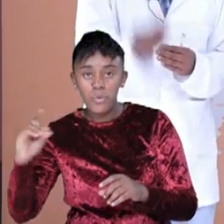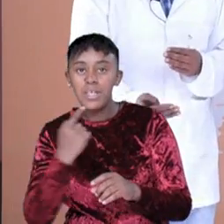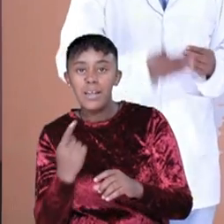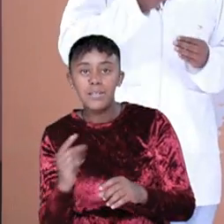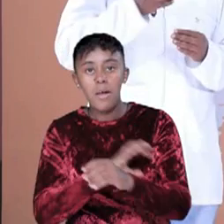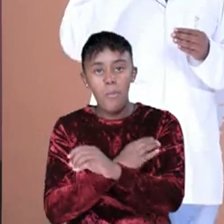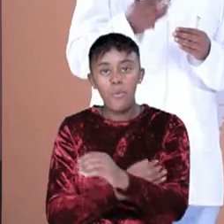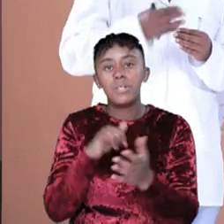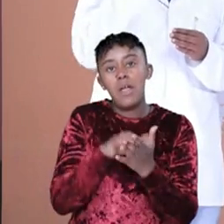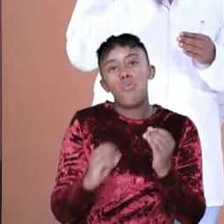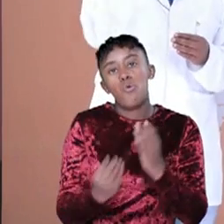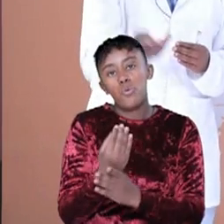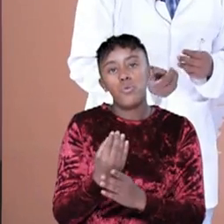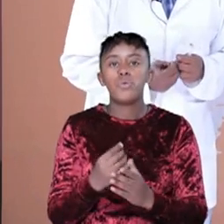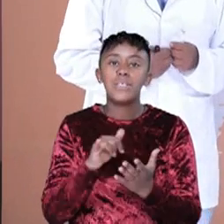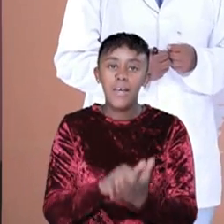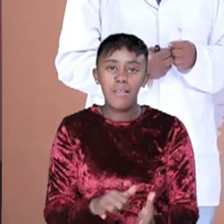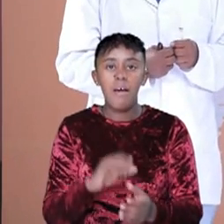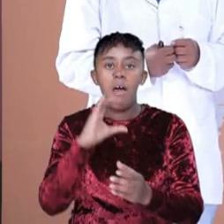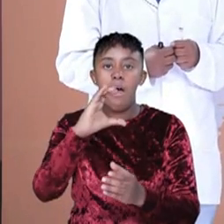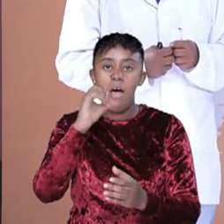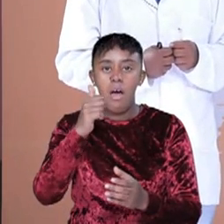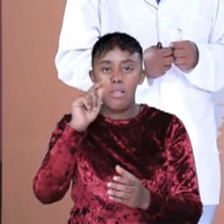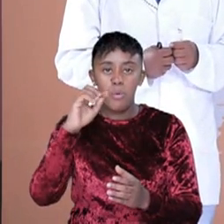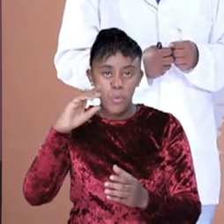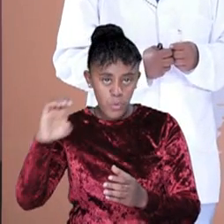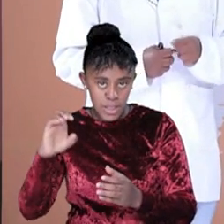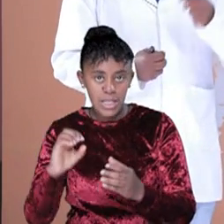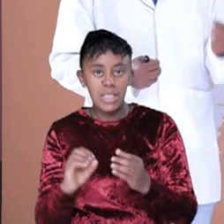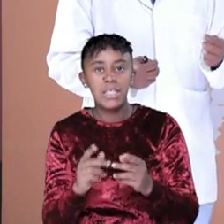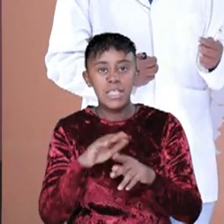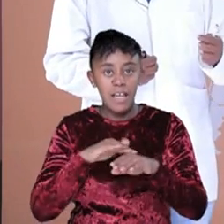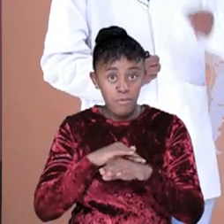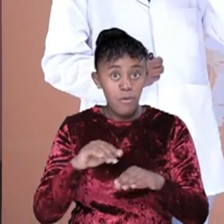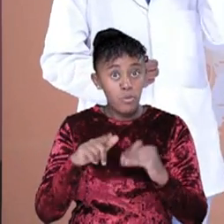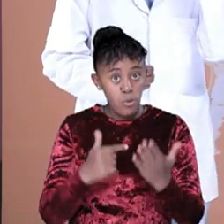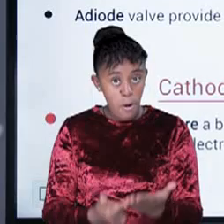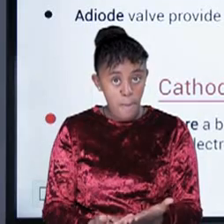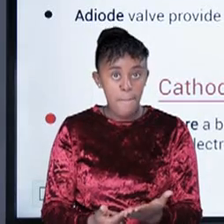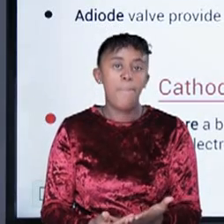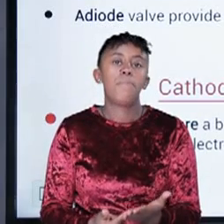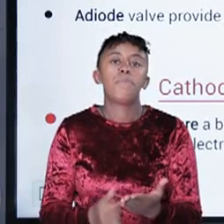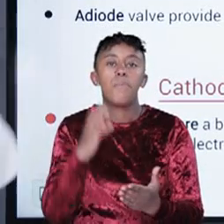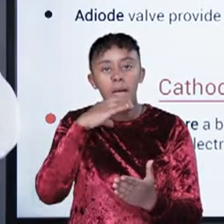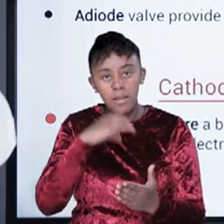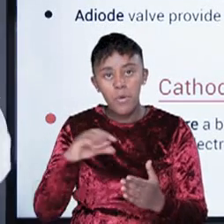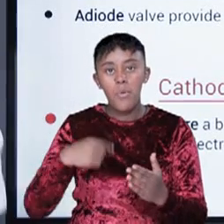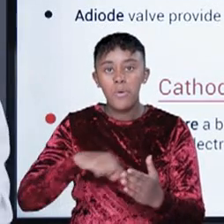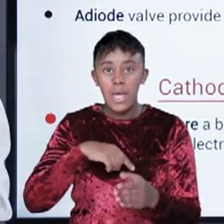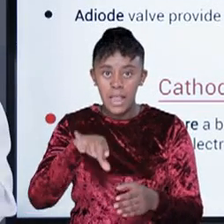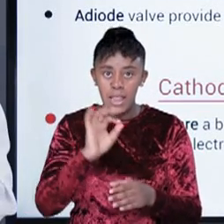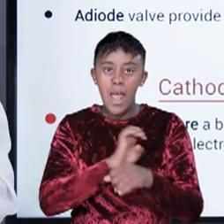is a power that produced from that cathode surface. So by heating the cathode, we